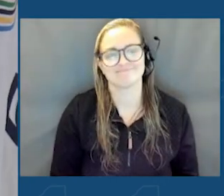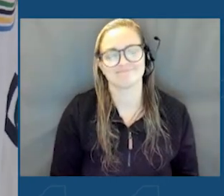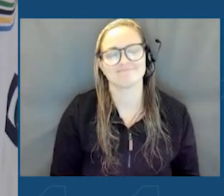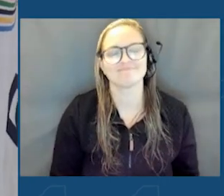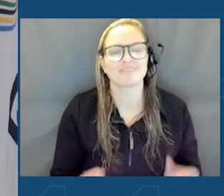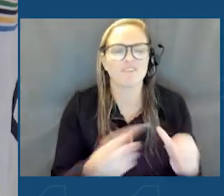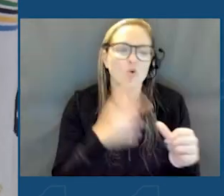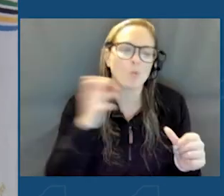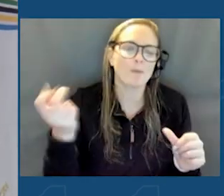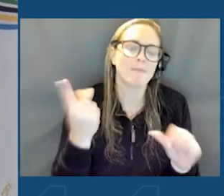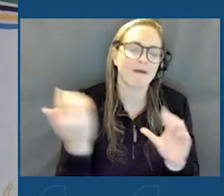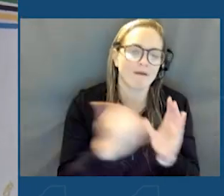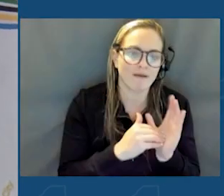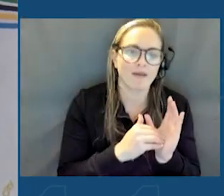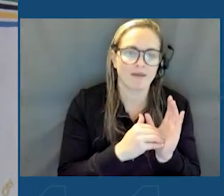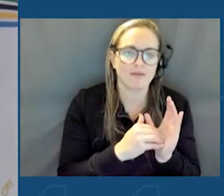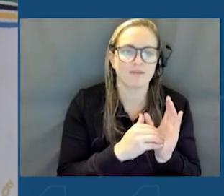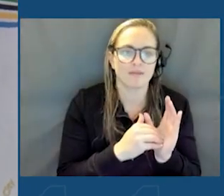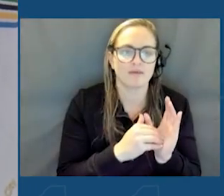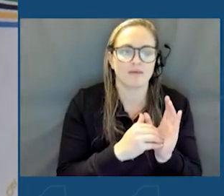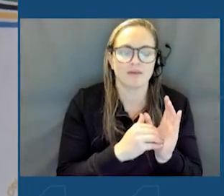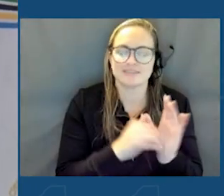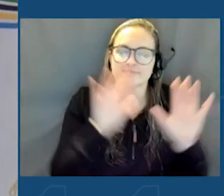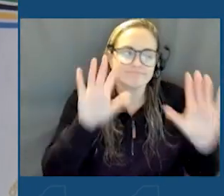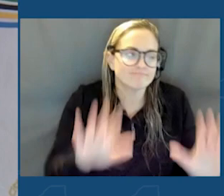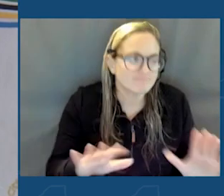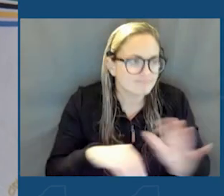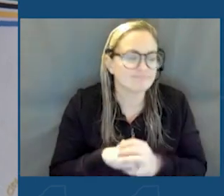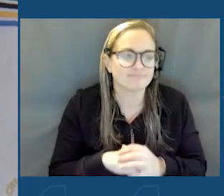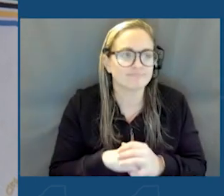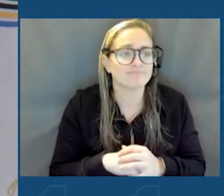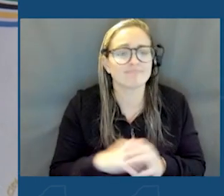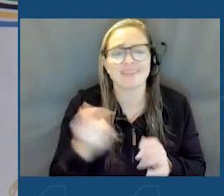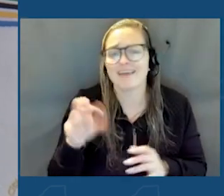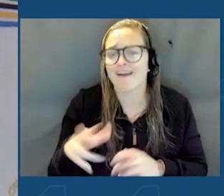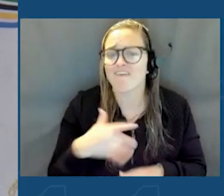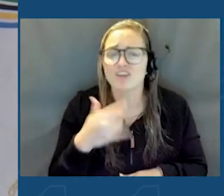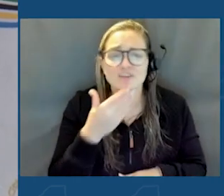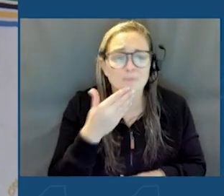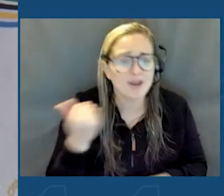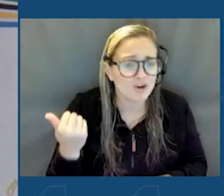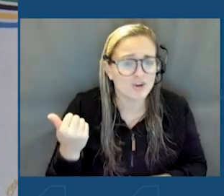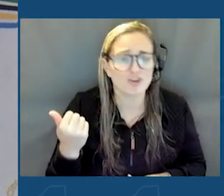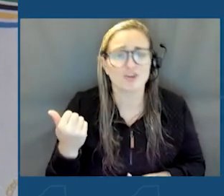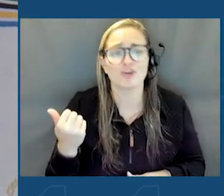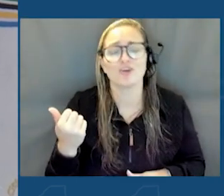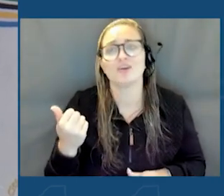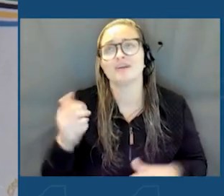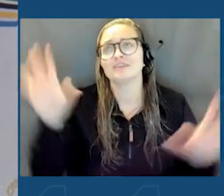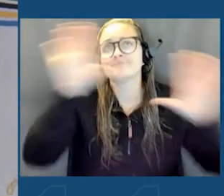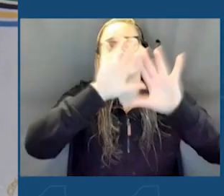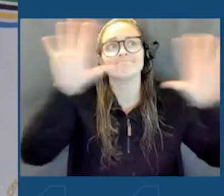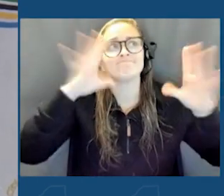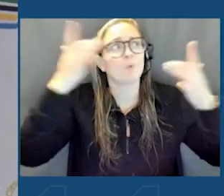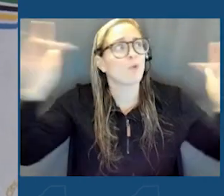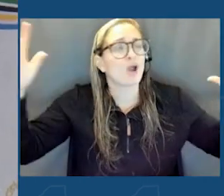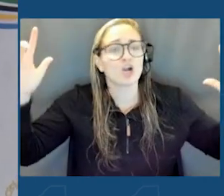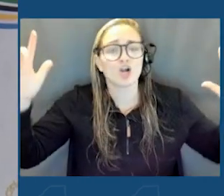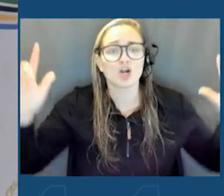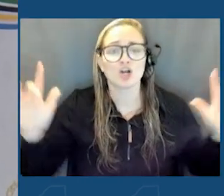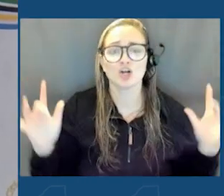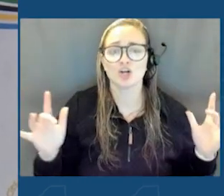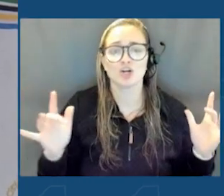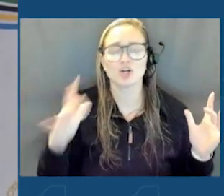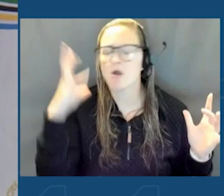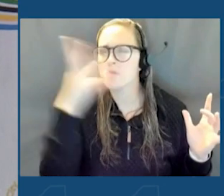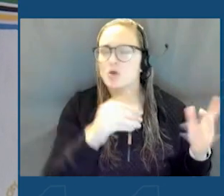here again is extraordinary. You know, the air feels better. The skies are brighter. It's just such a beautiful